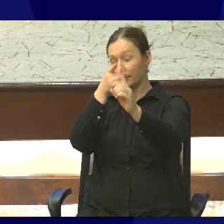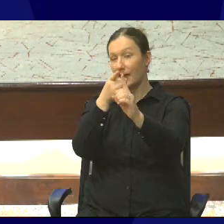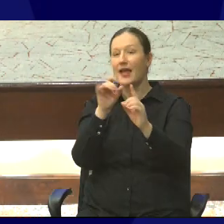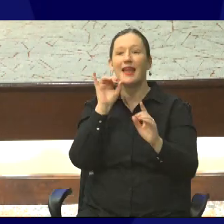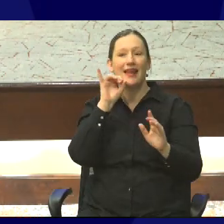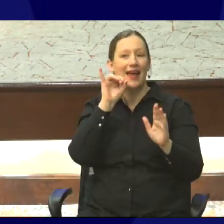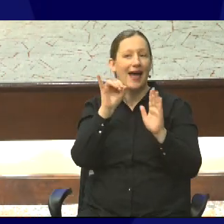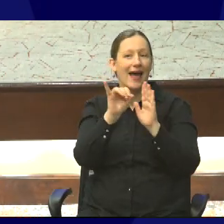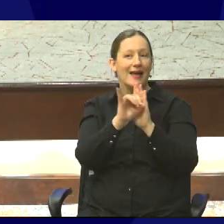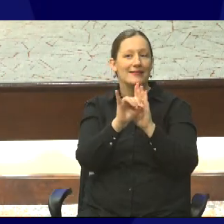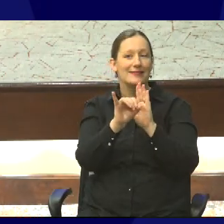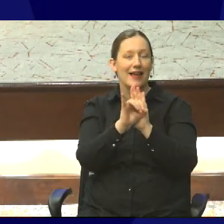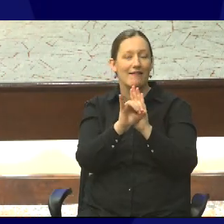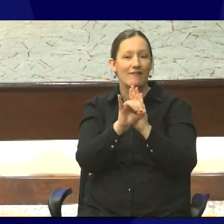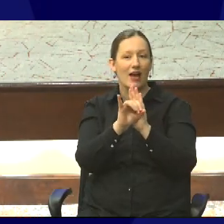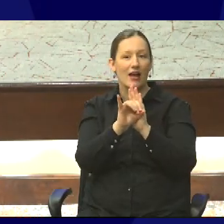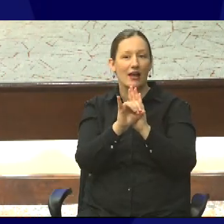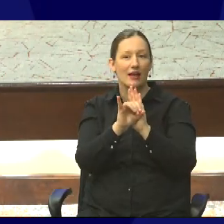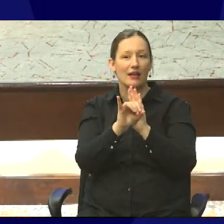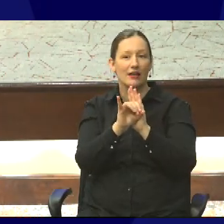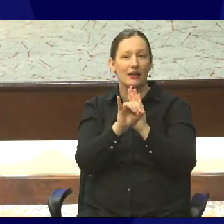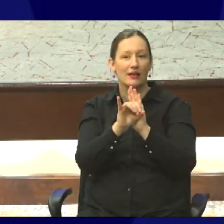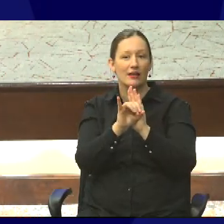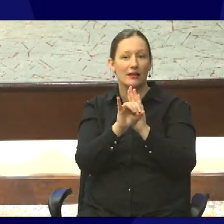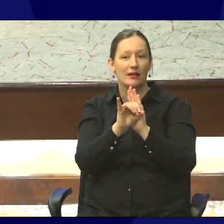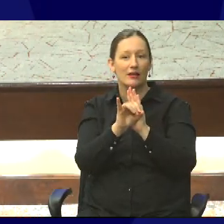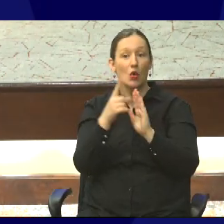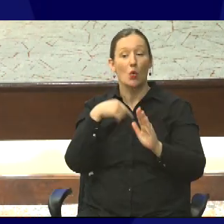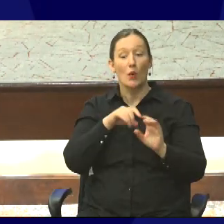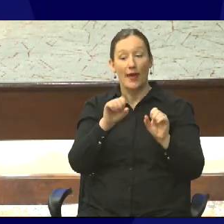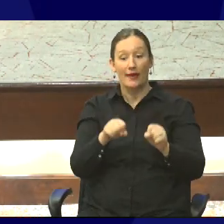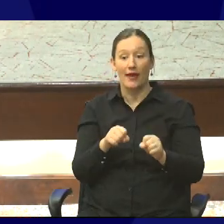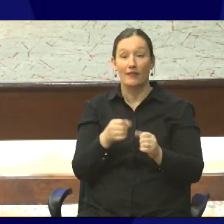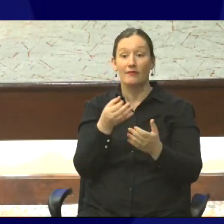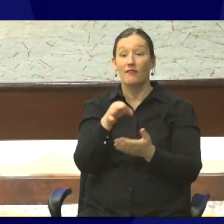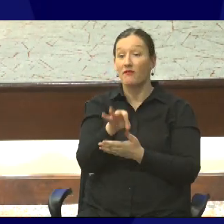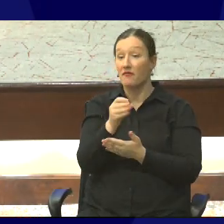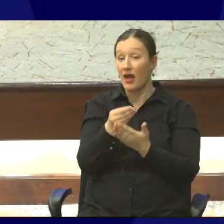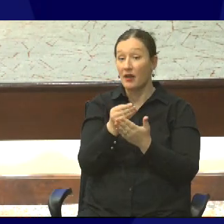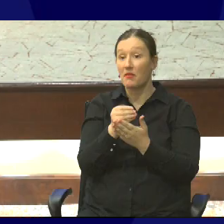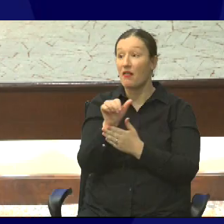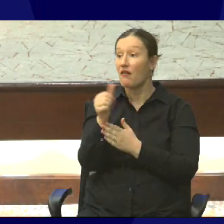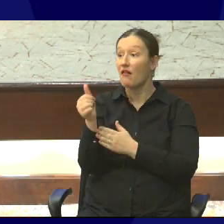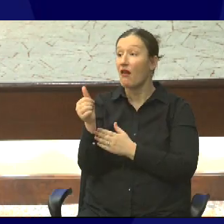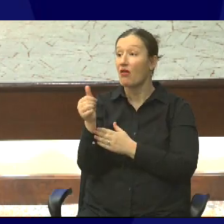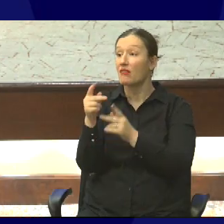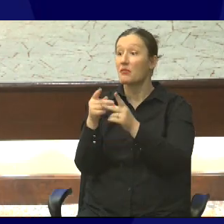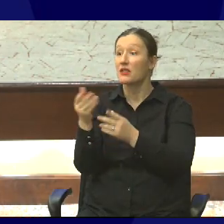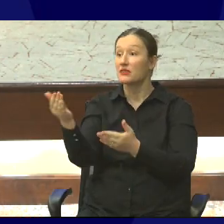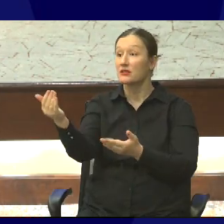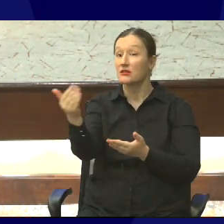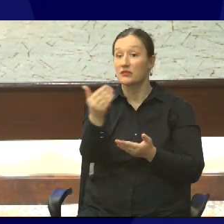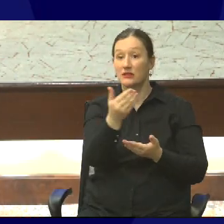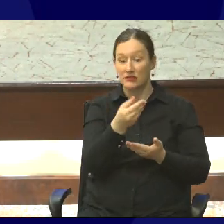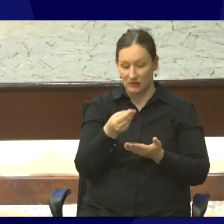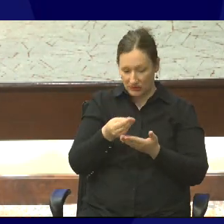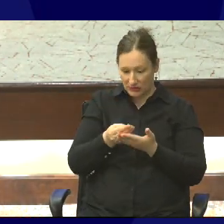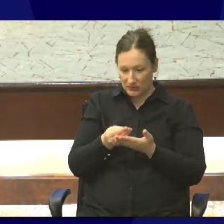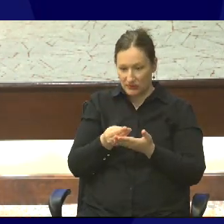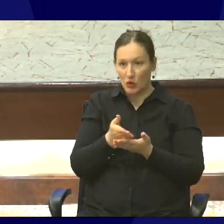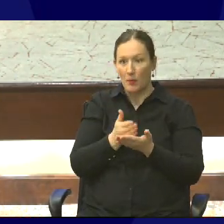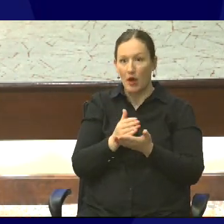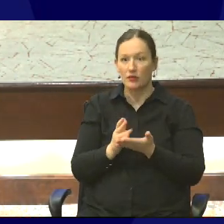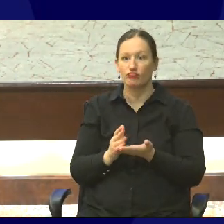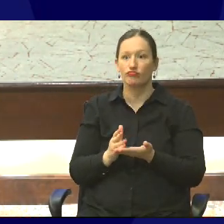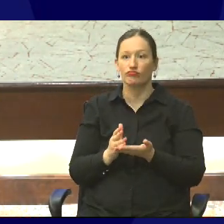reasons why we're operating with such a subsidy for an airport of this nature, as well as try to identify what opportunities existed